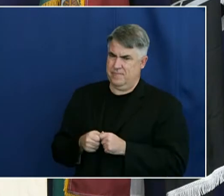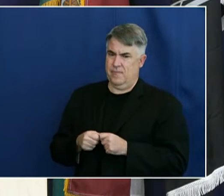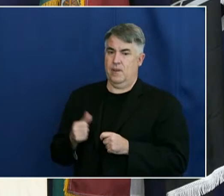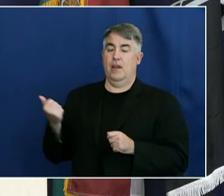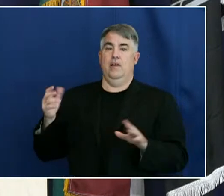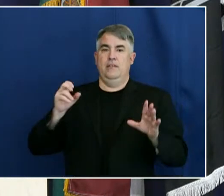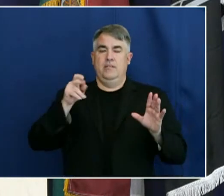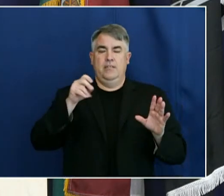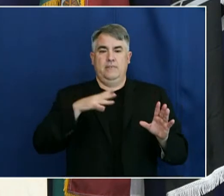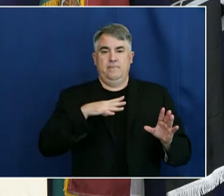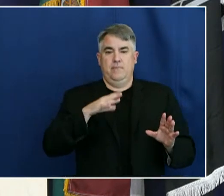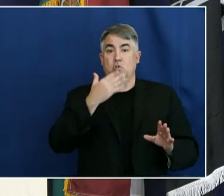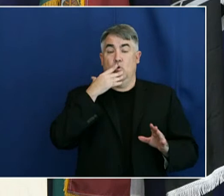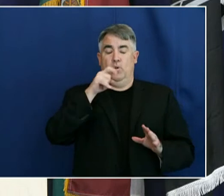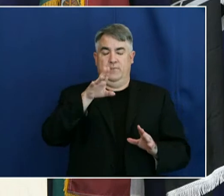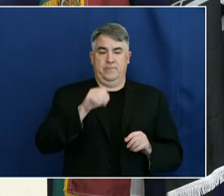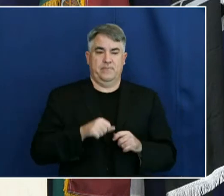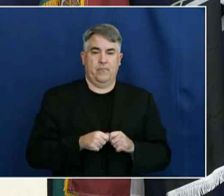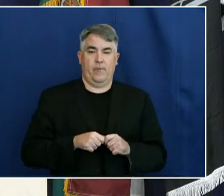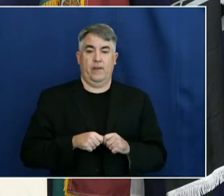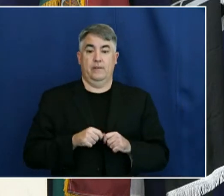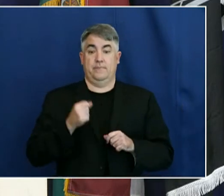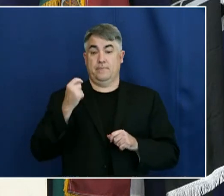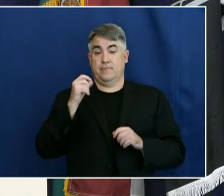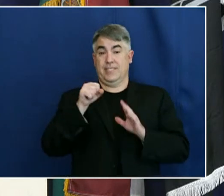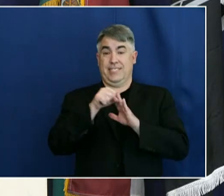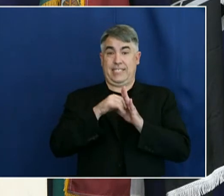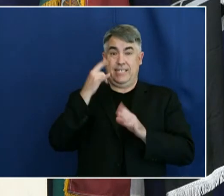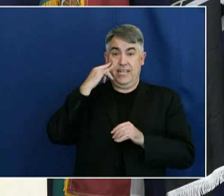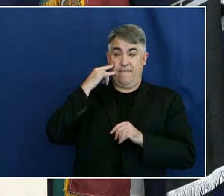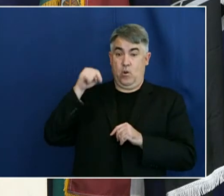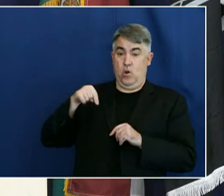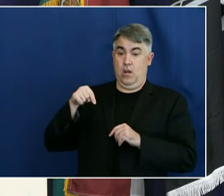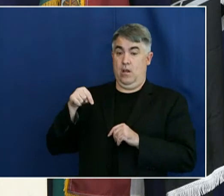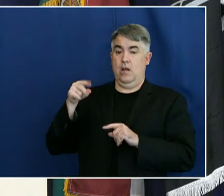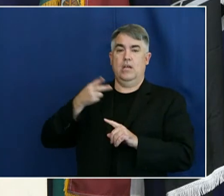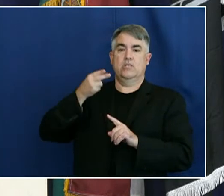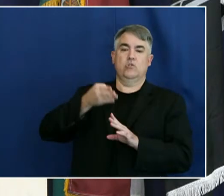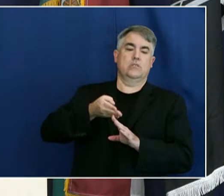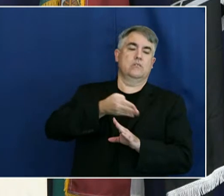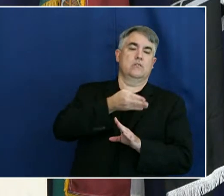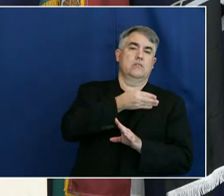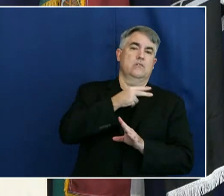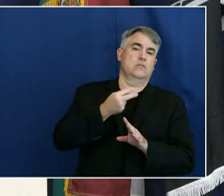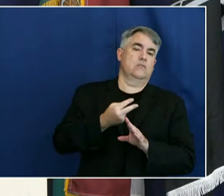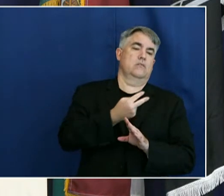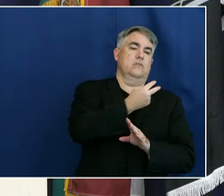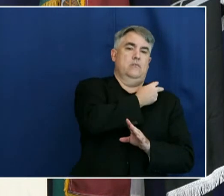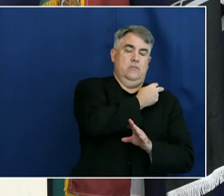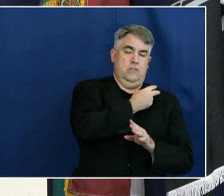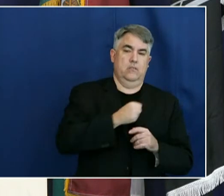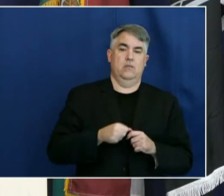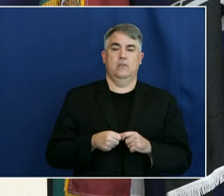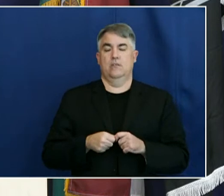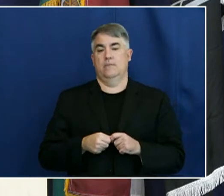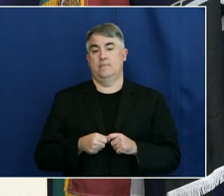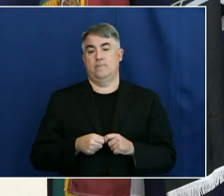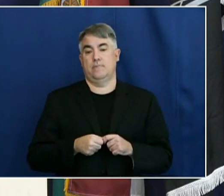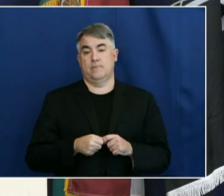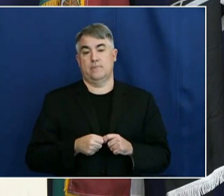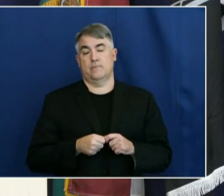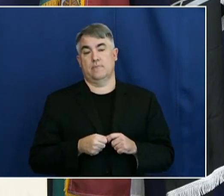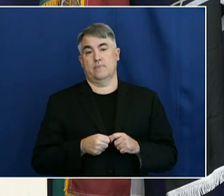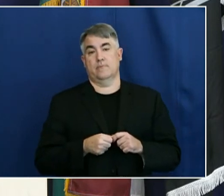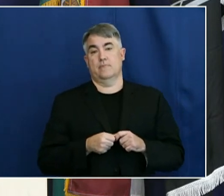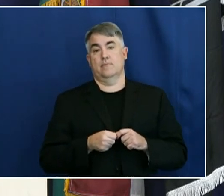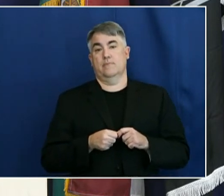no, Derek, that's a great question. They look back, and so we would get credit for any point at which we had been what